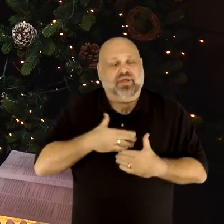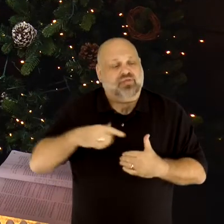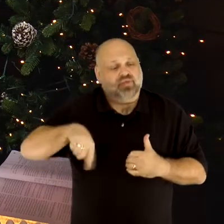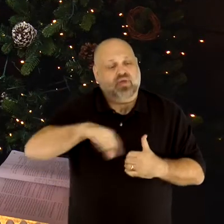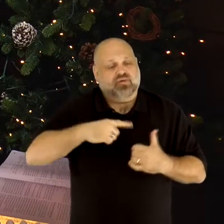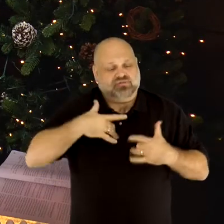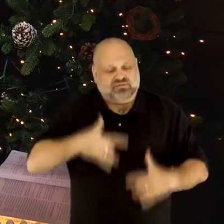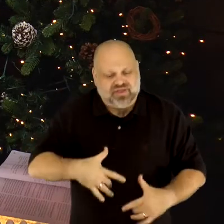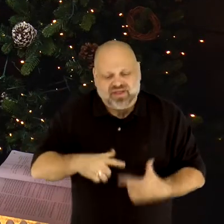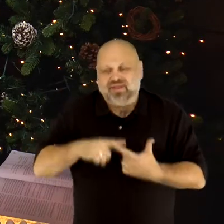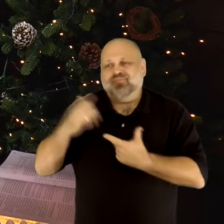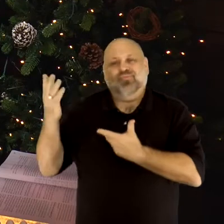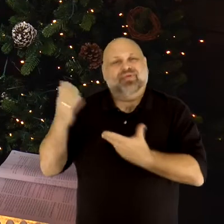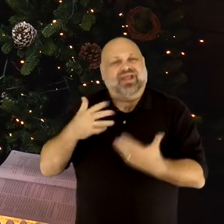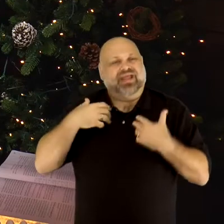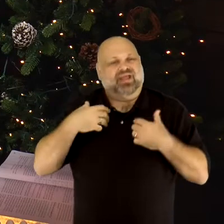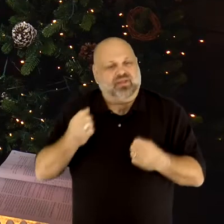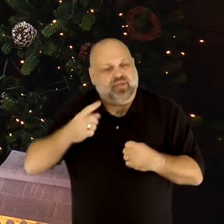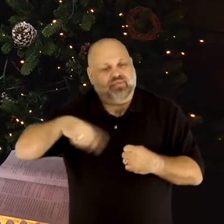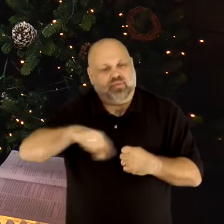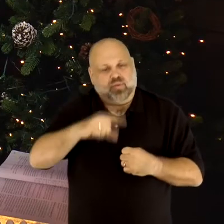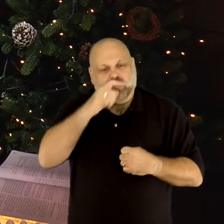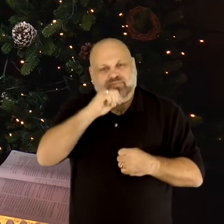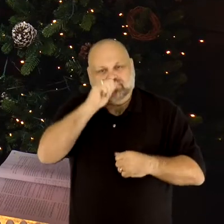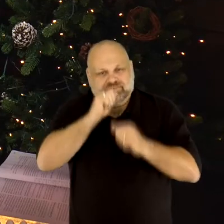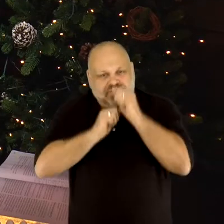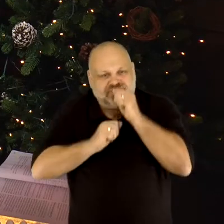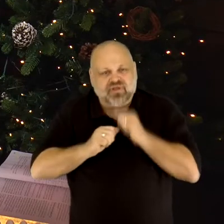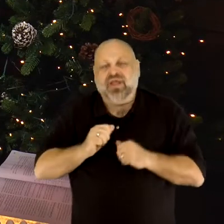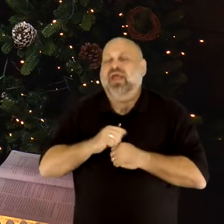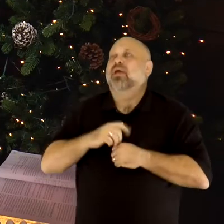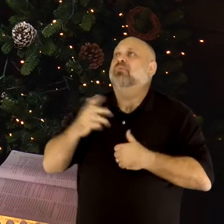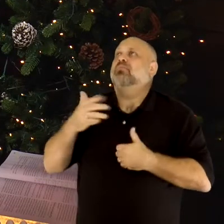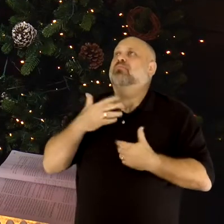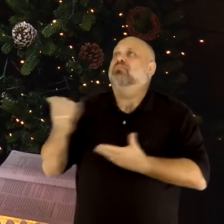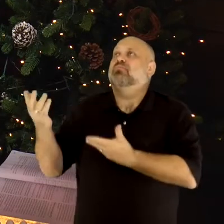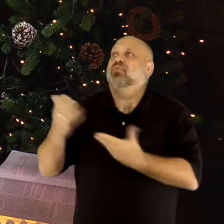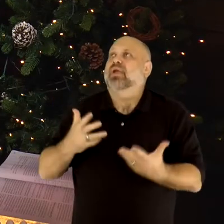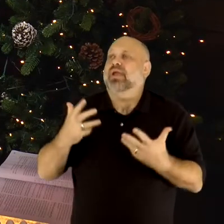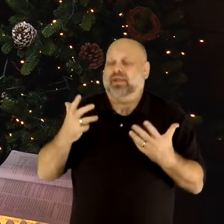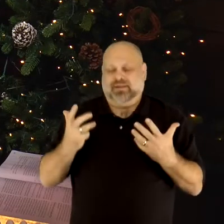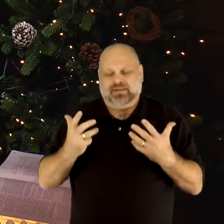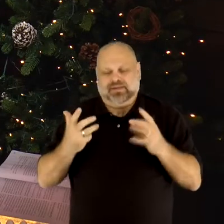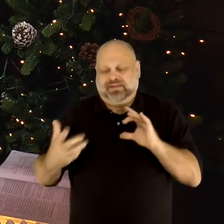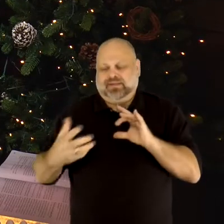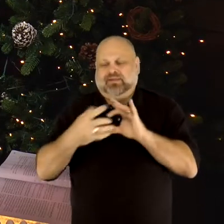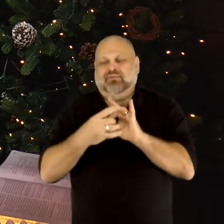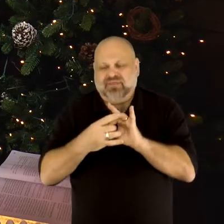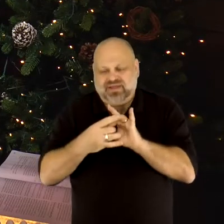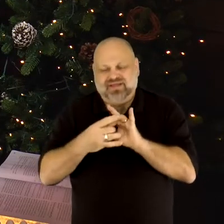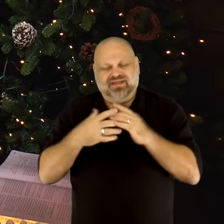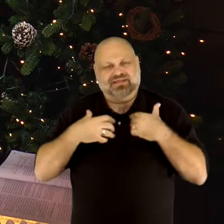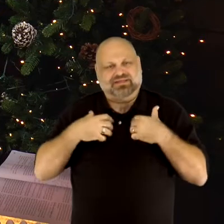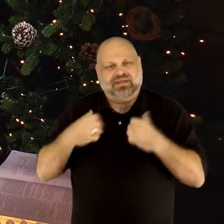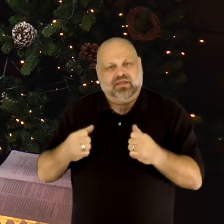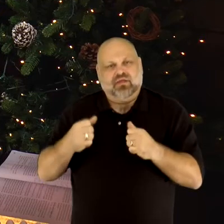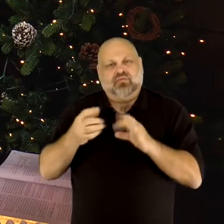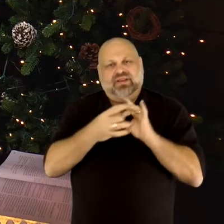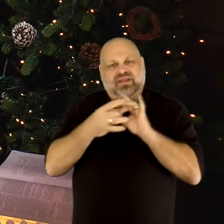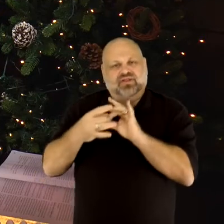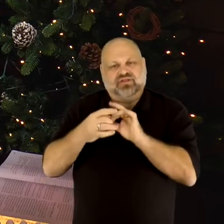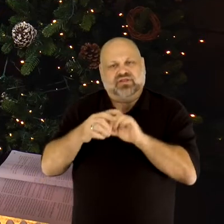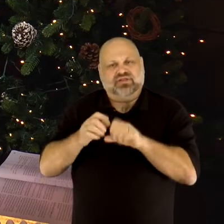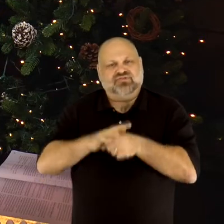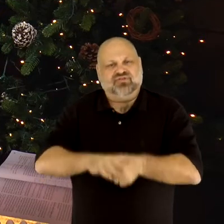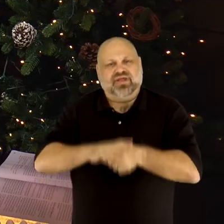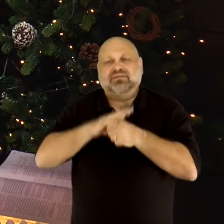to those who suffer. And Father, bring restoration where relationships have been strained, because nothing is impossible with